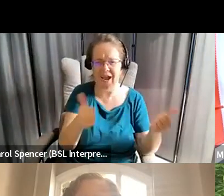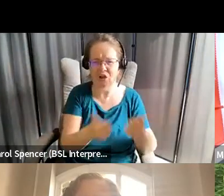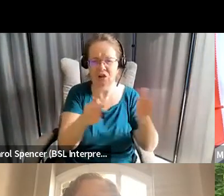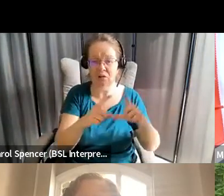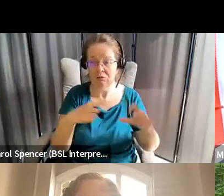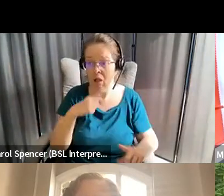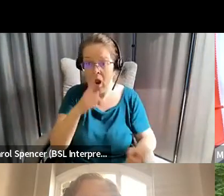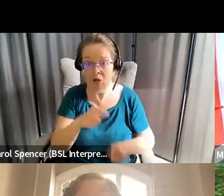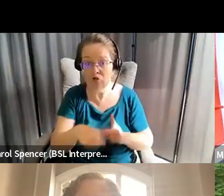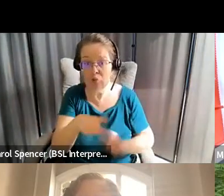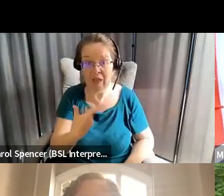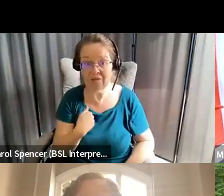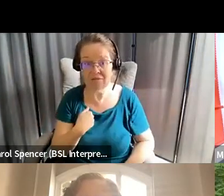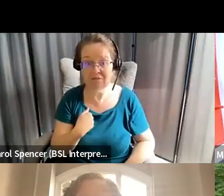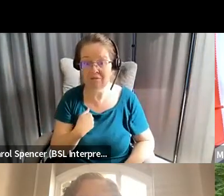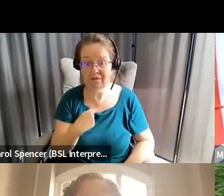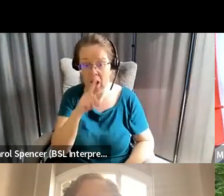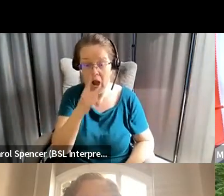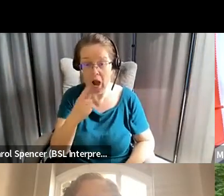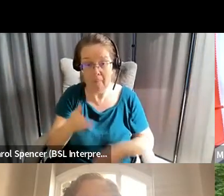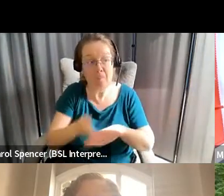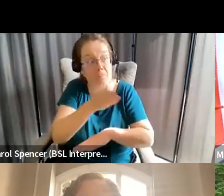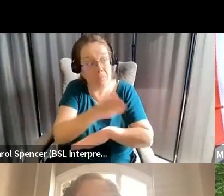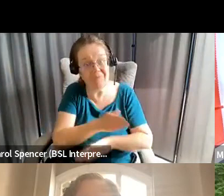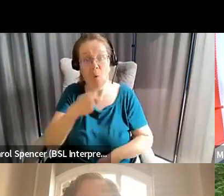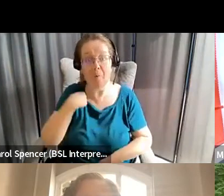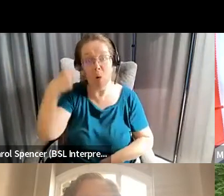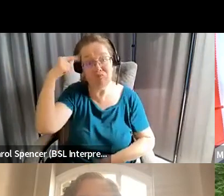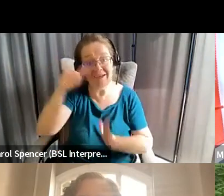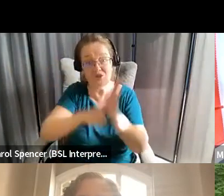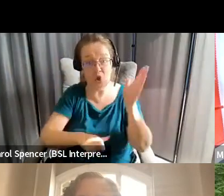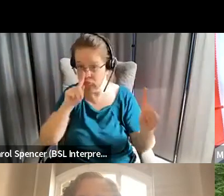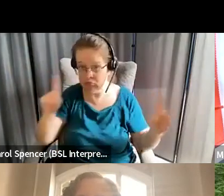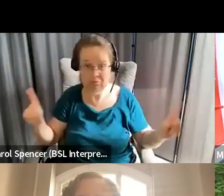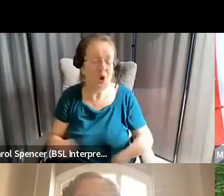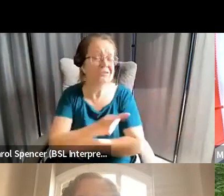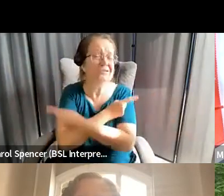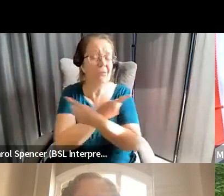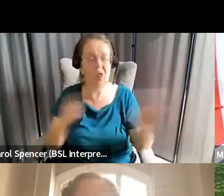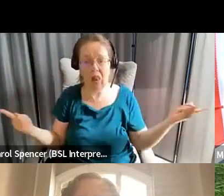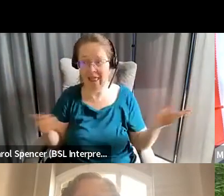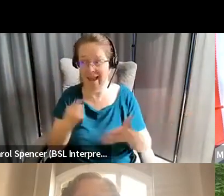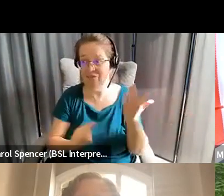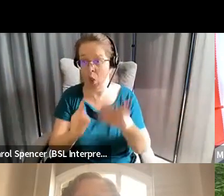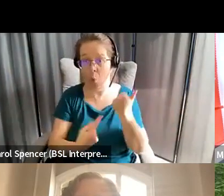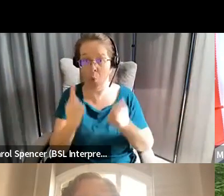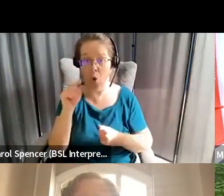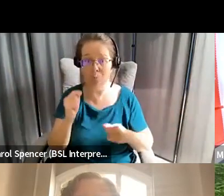have been able to do that before my brain surgery. It would have been literally impossible, and it was the only option.